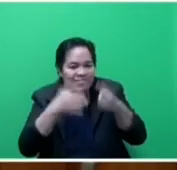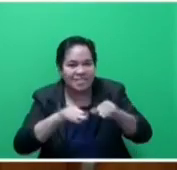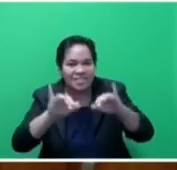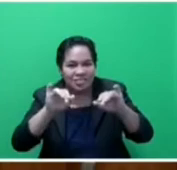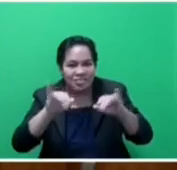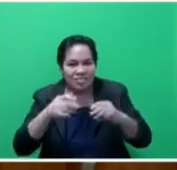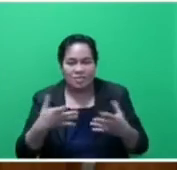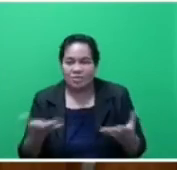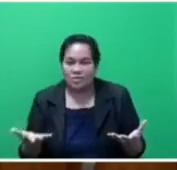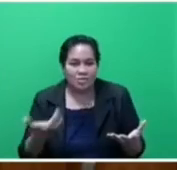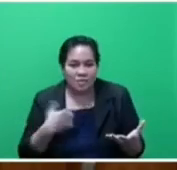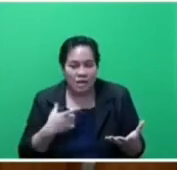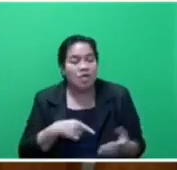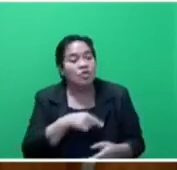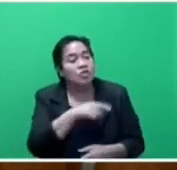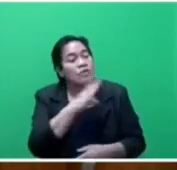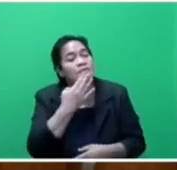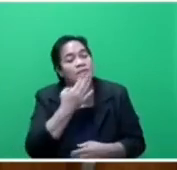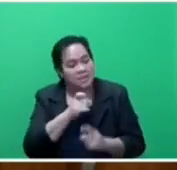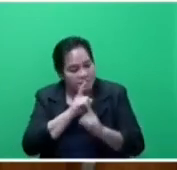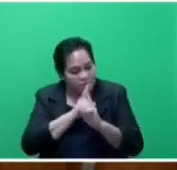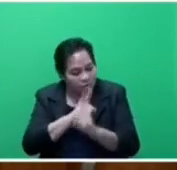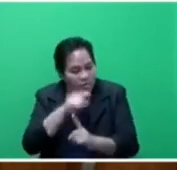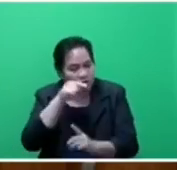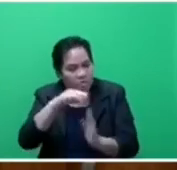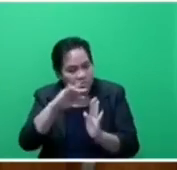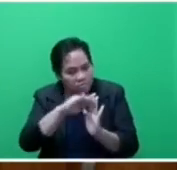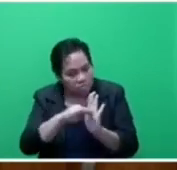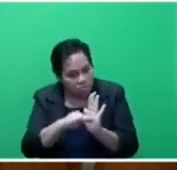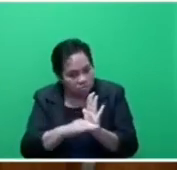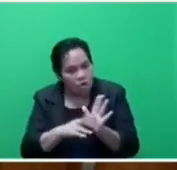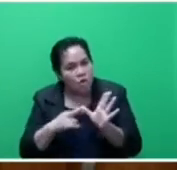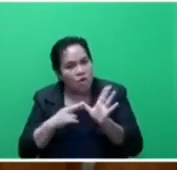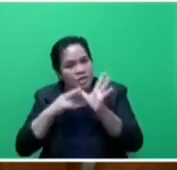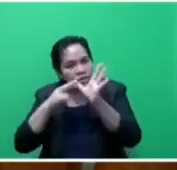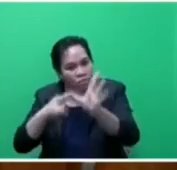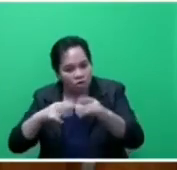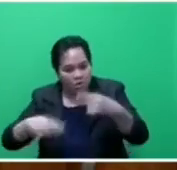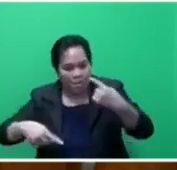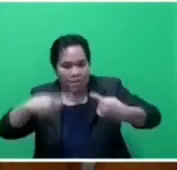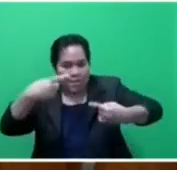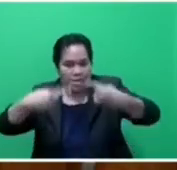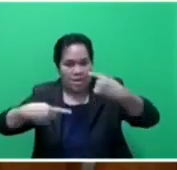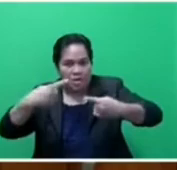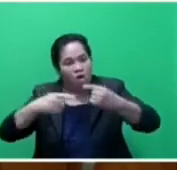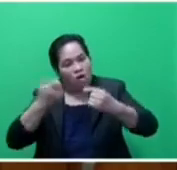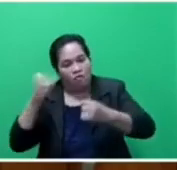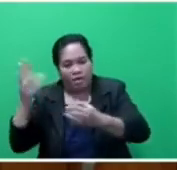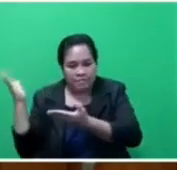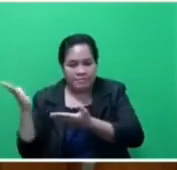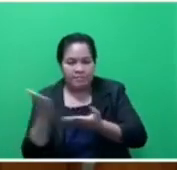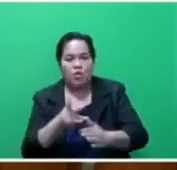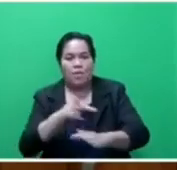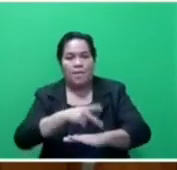then? They need to stick to the reports. They need to actually respond to the debate that is before the Parliament.